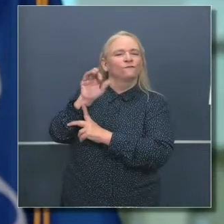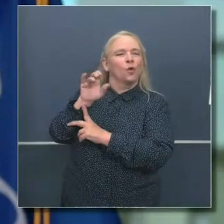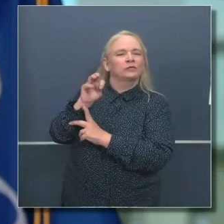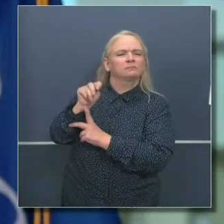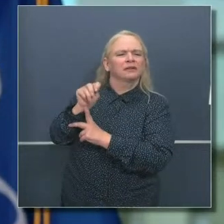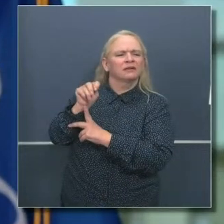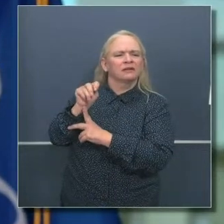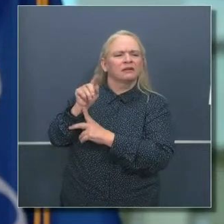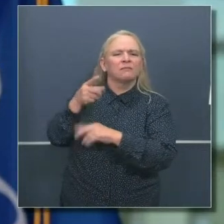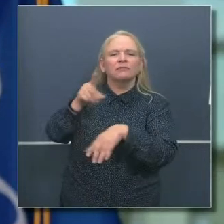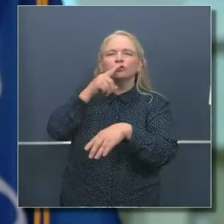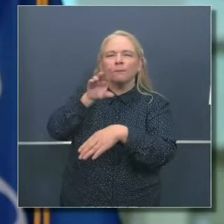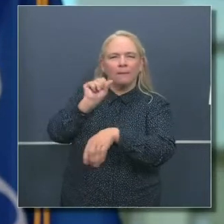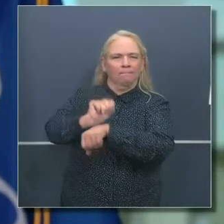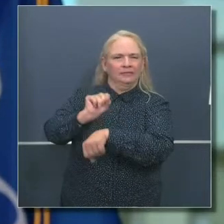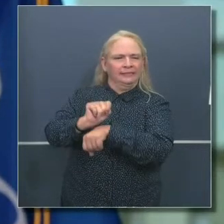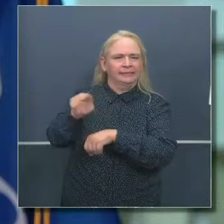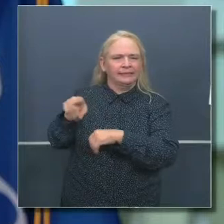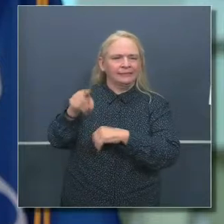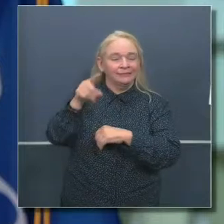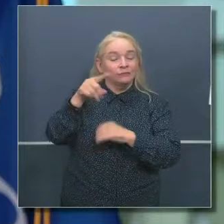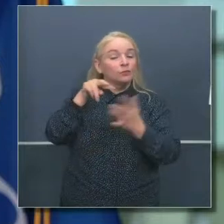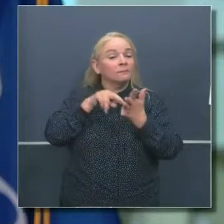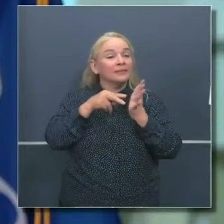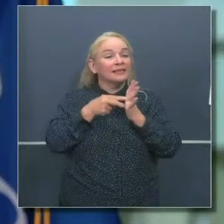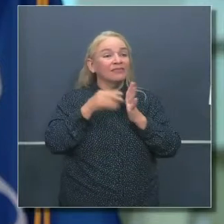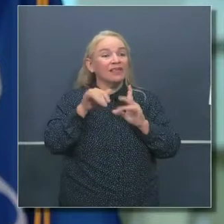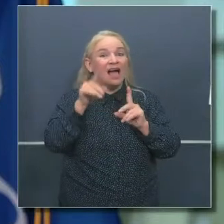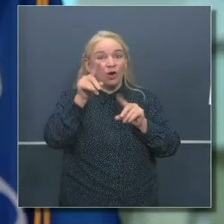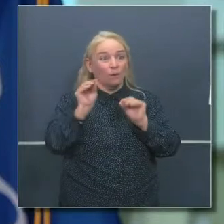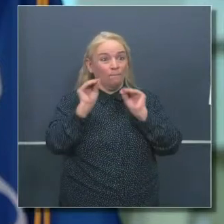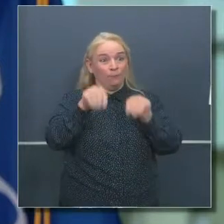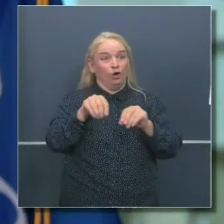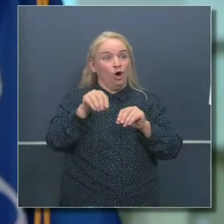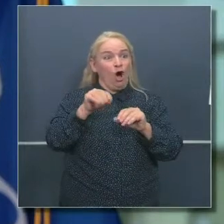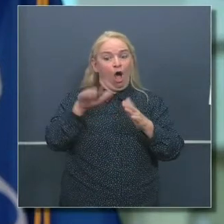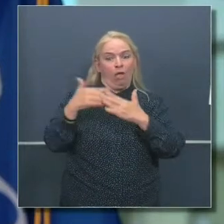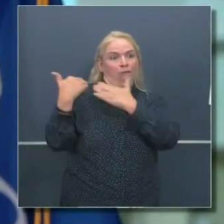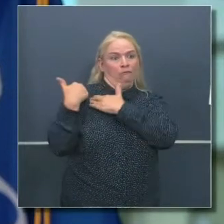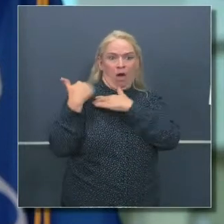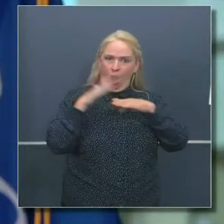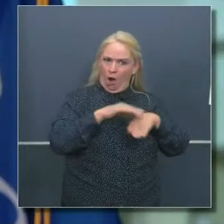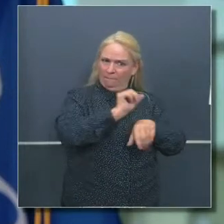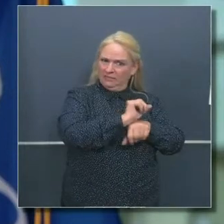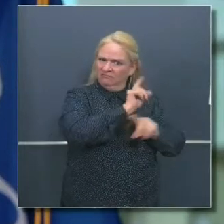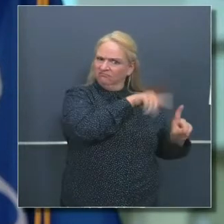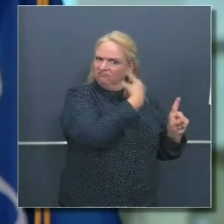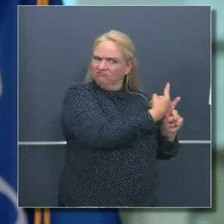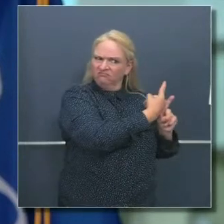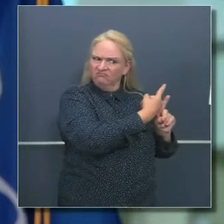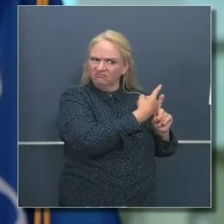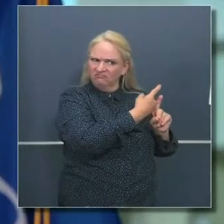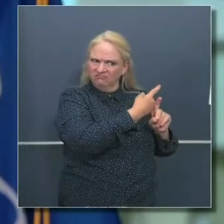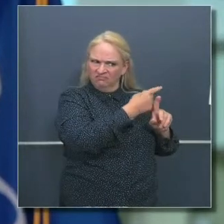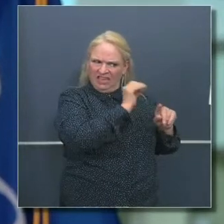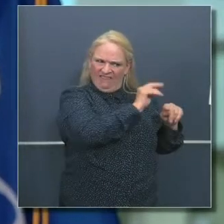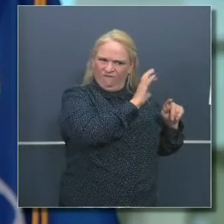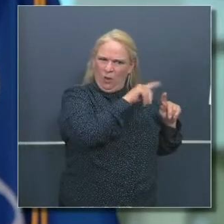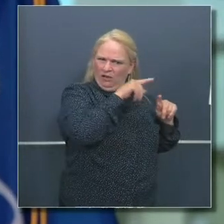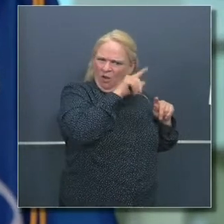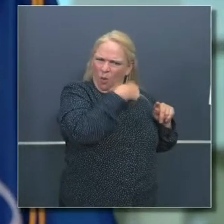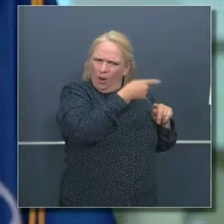putting a lot of the responsibility, a lot of the onus, a lot of the consequences on businesses when there have been many instances